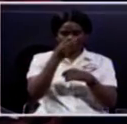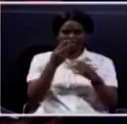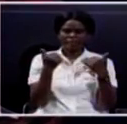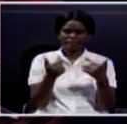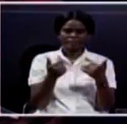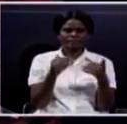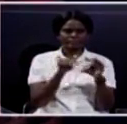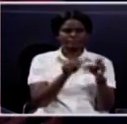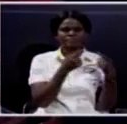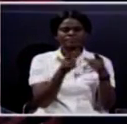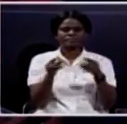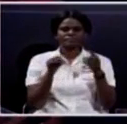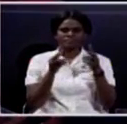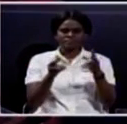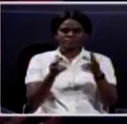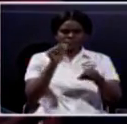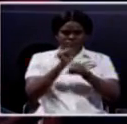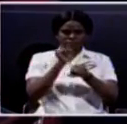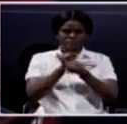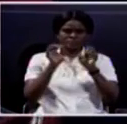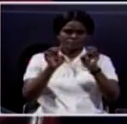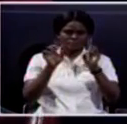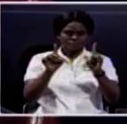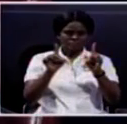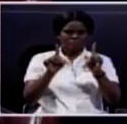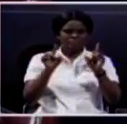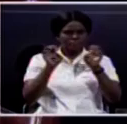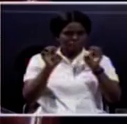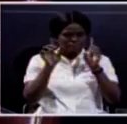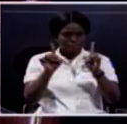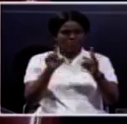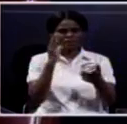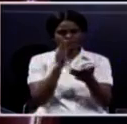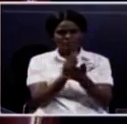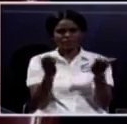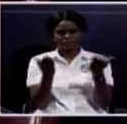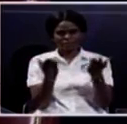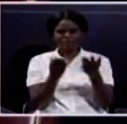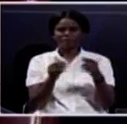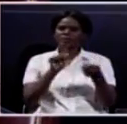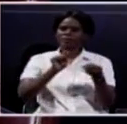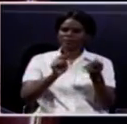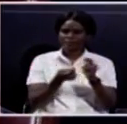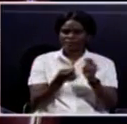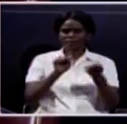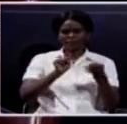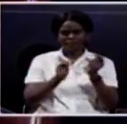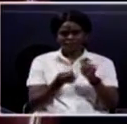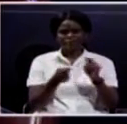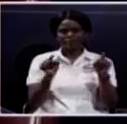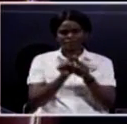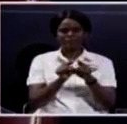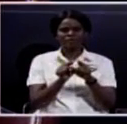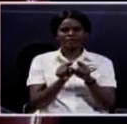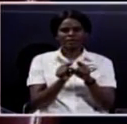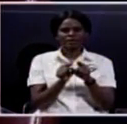need somewhere. That's the role of education. Education can never be static. It is dynamic. It has to change and respond to the needs of the people.